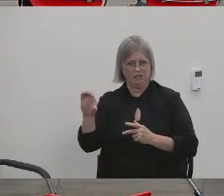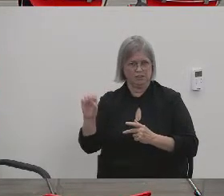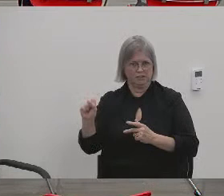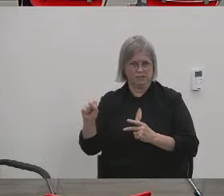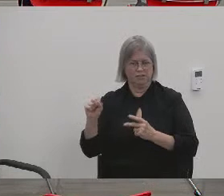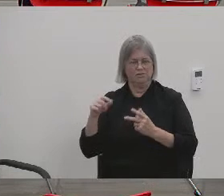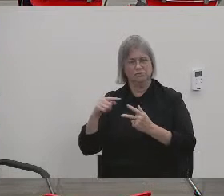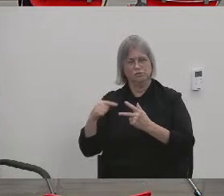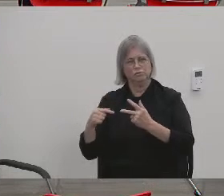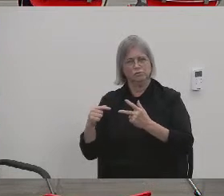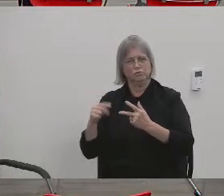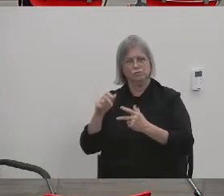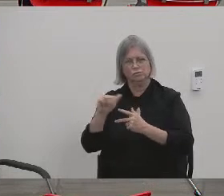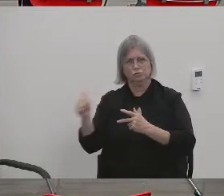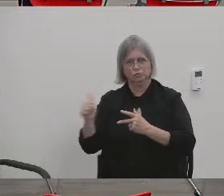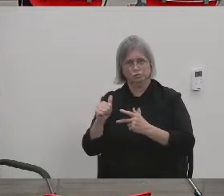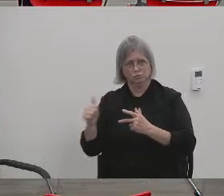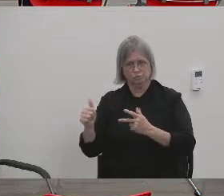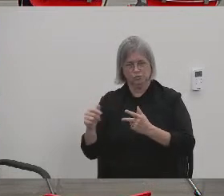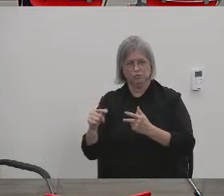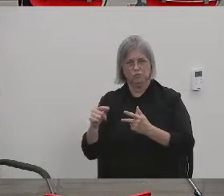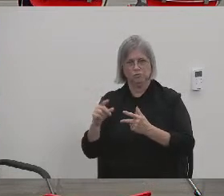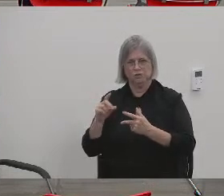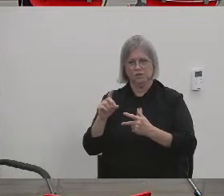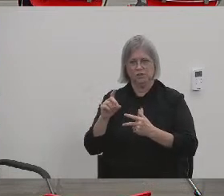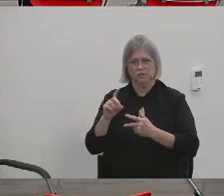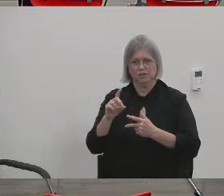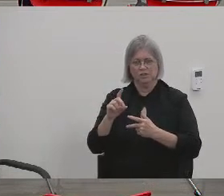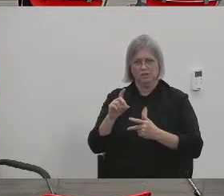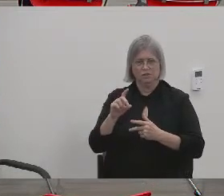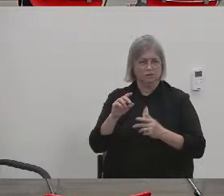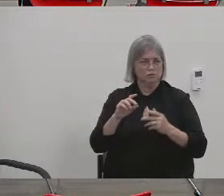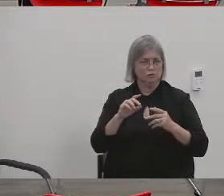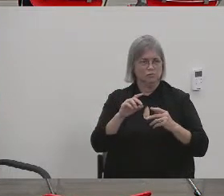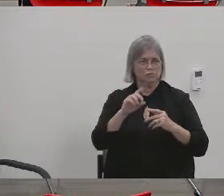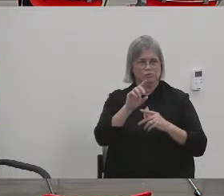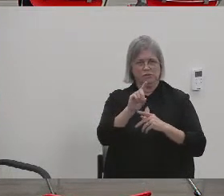We need a motion for D items 8 and 9.